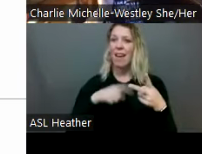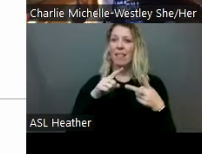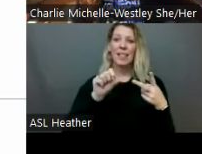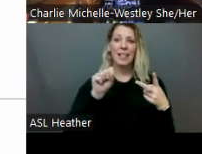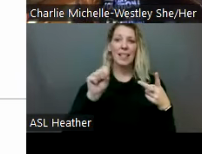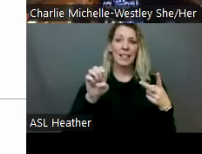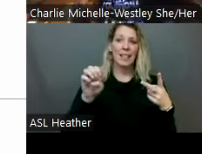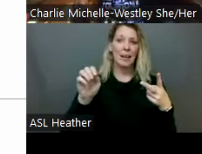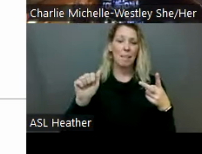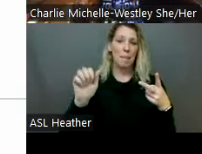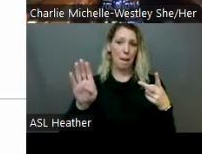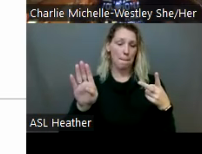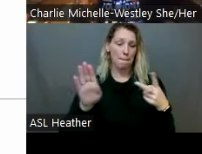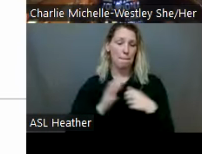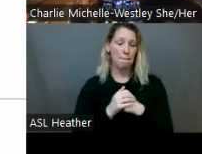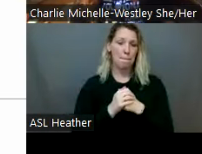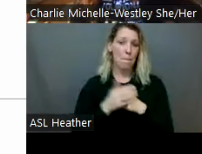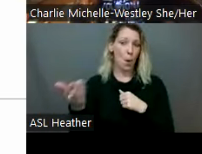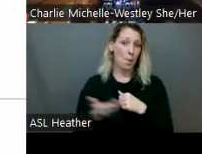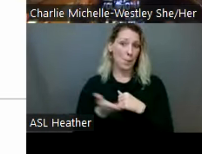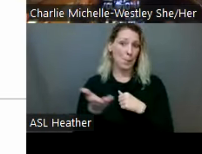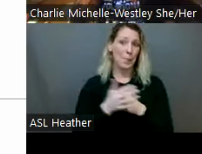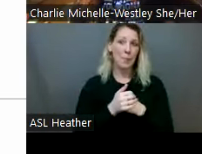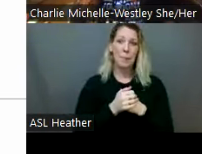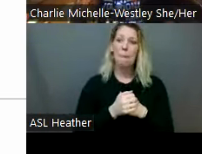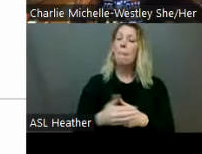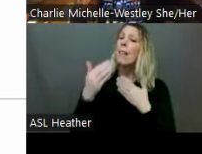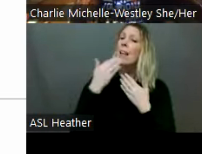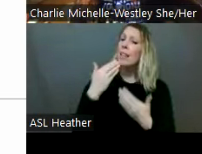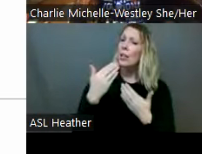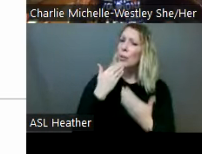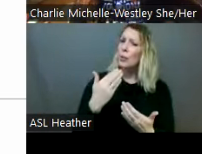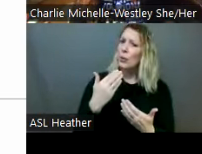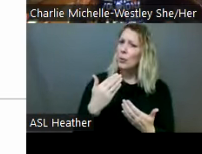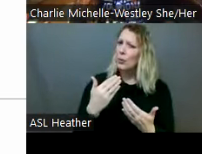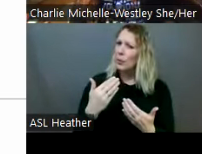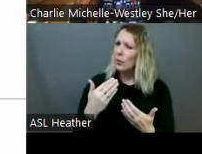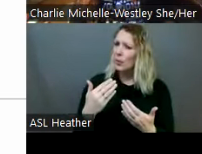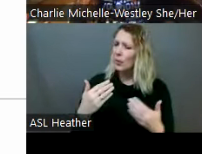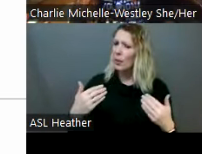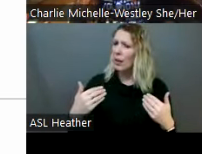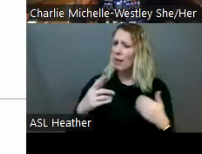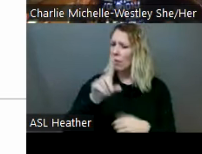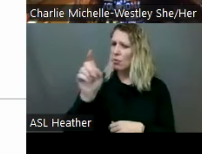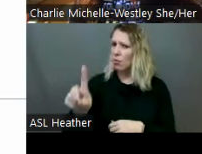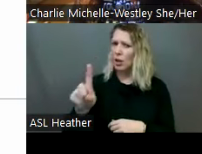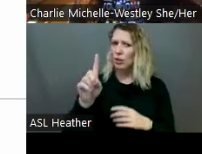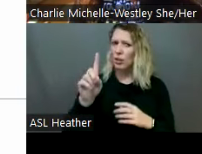Seema. Welcome in. Thank you. I have a question with